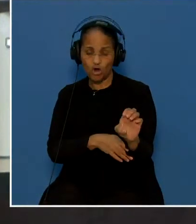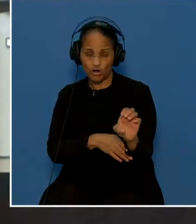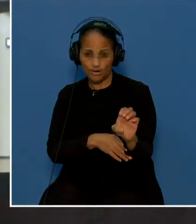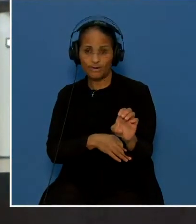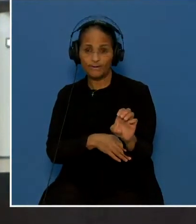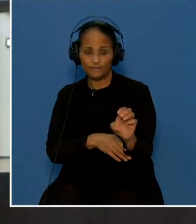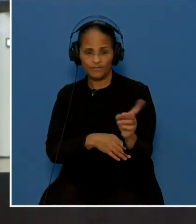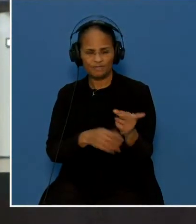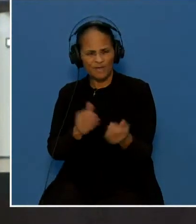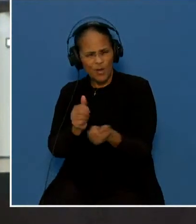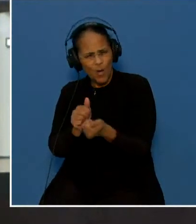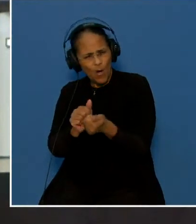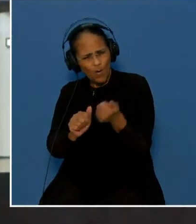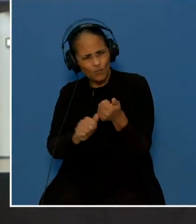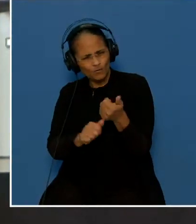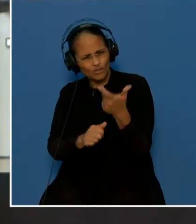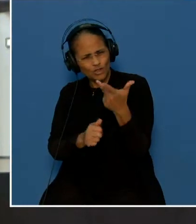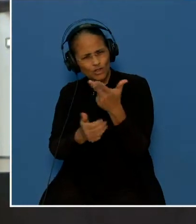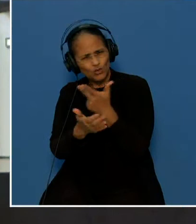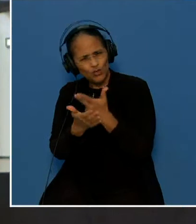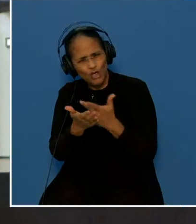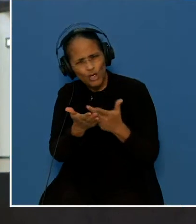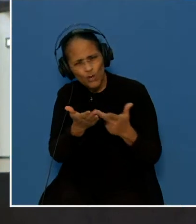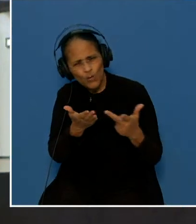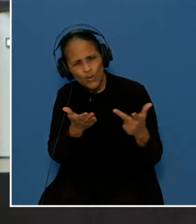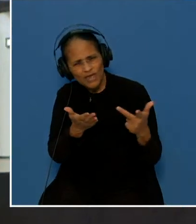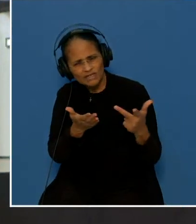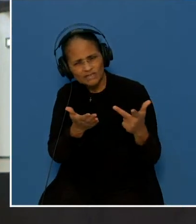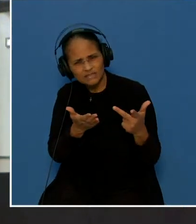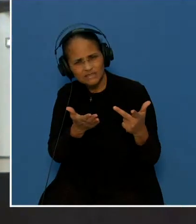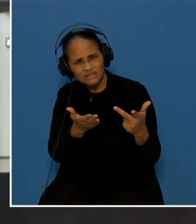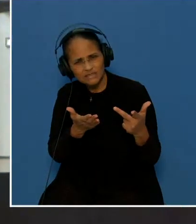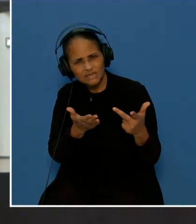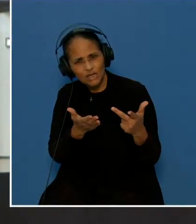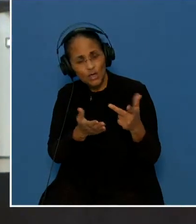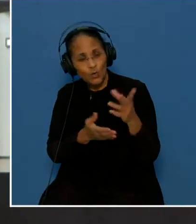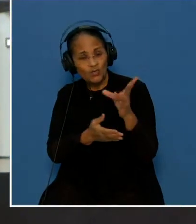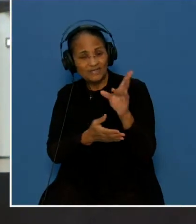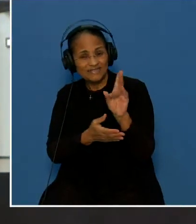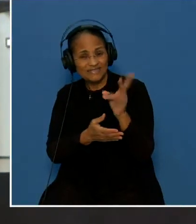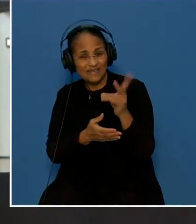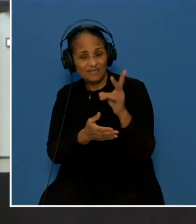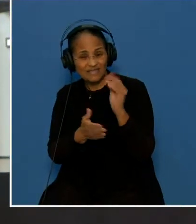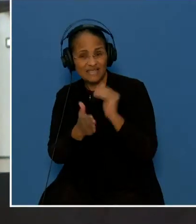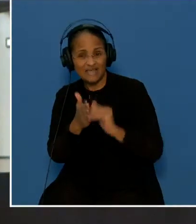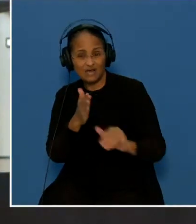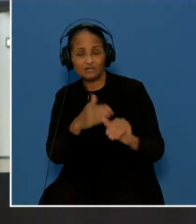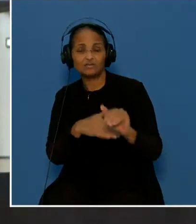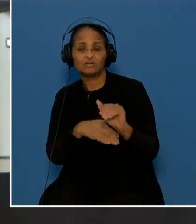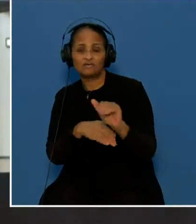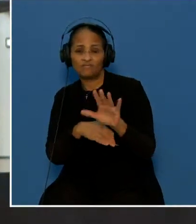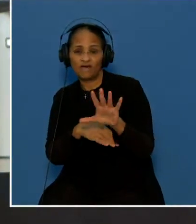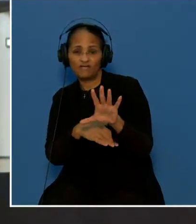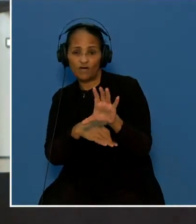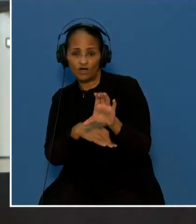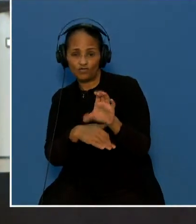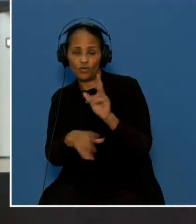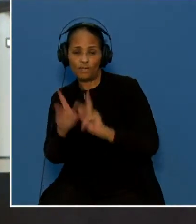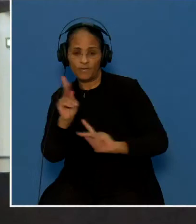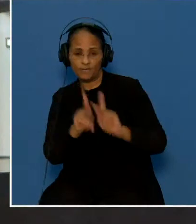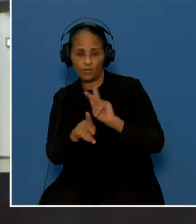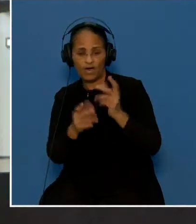It has been almost 3 weeks since its launch, with 17,500 people have downloaded the